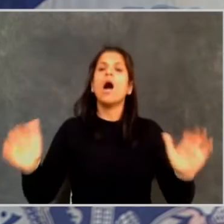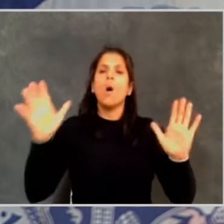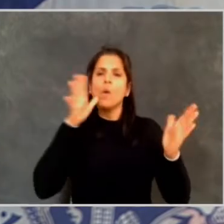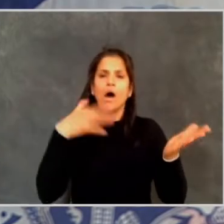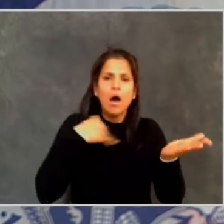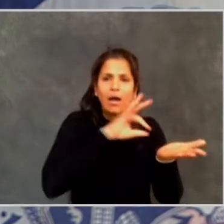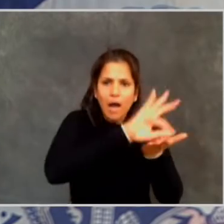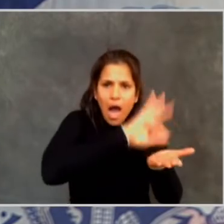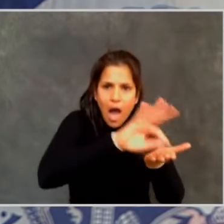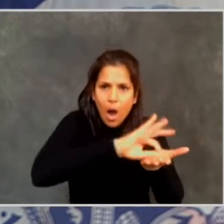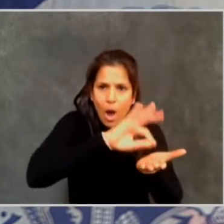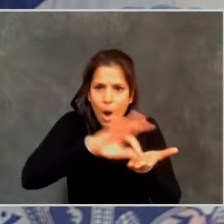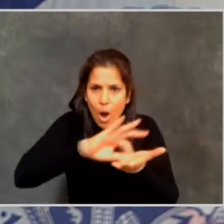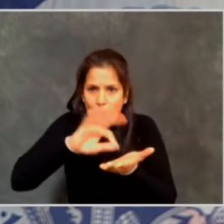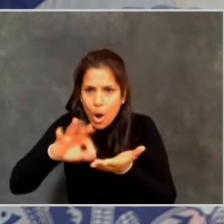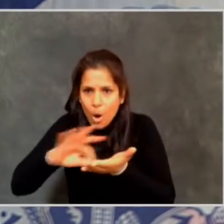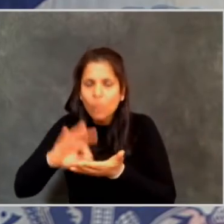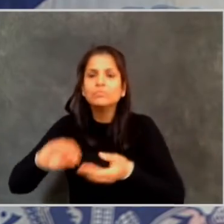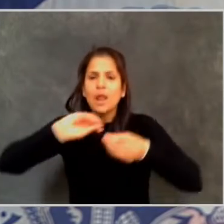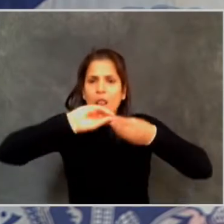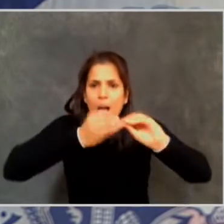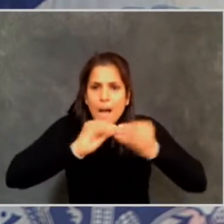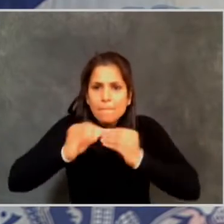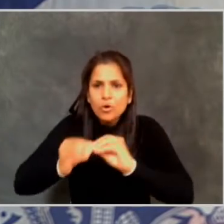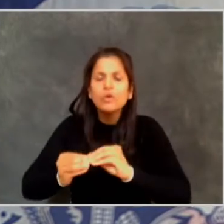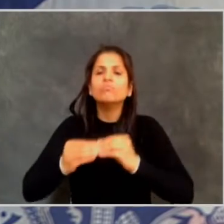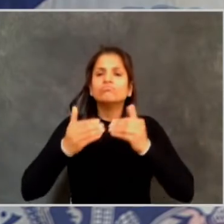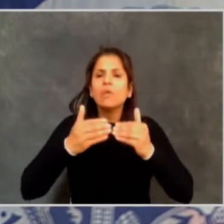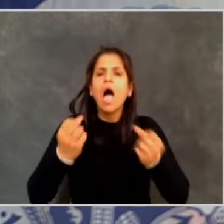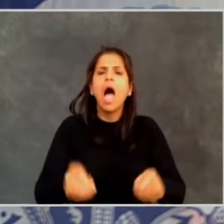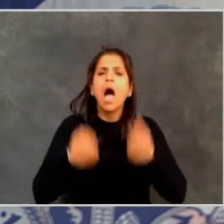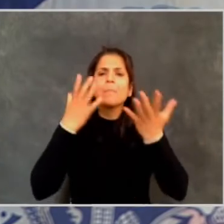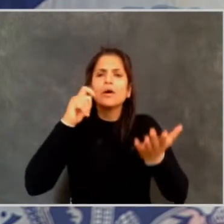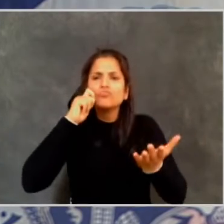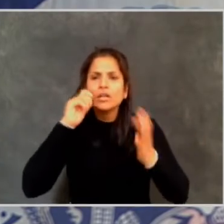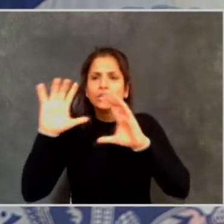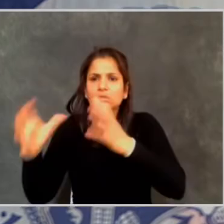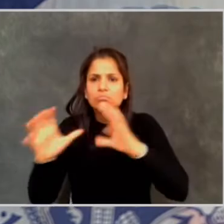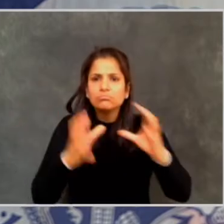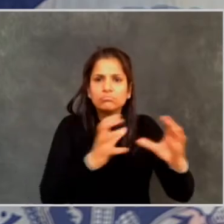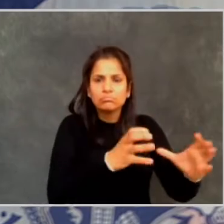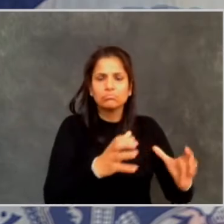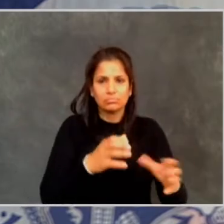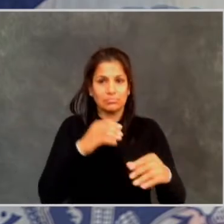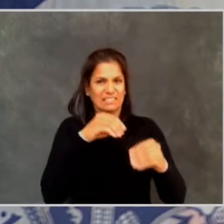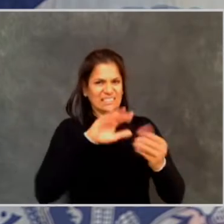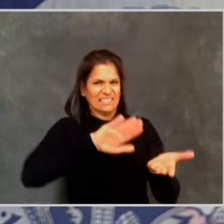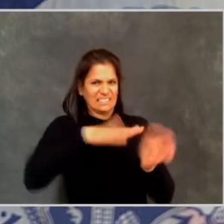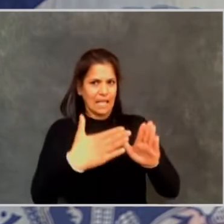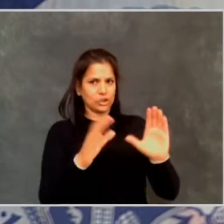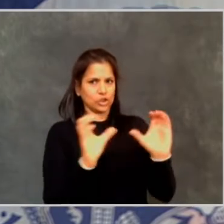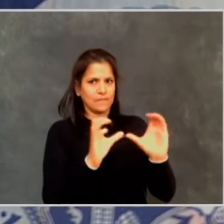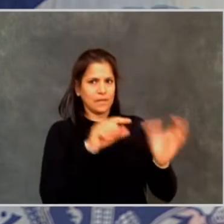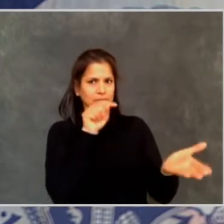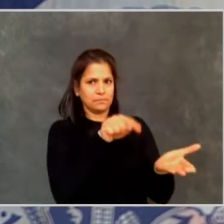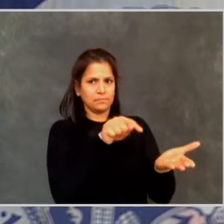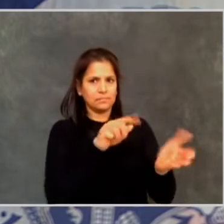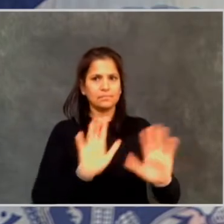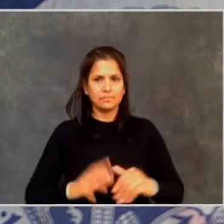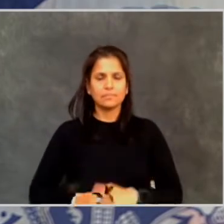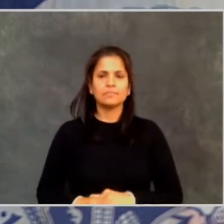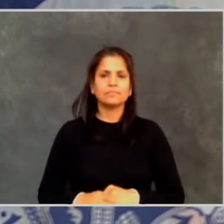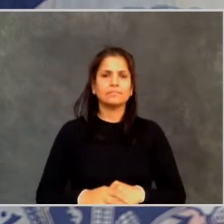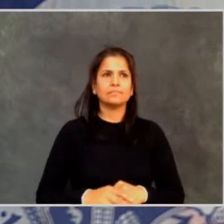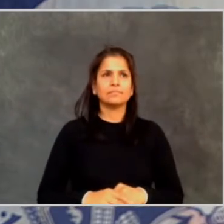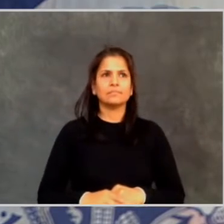of about 3 or 4 weeks, and most of that has been the last couple of weeks. We had to be really careful to make sure that we